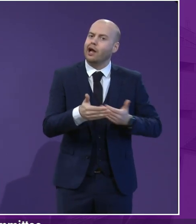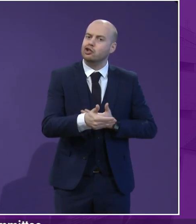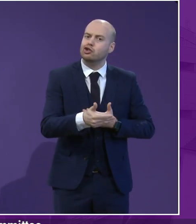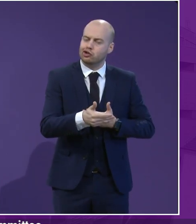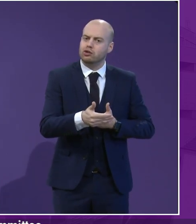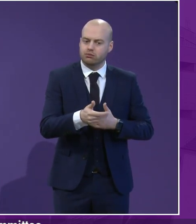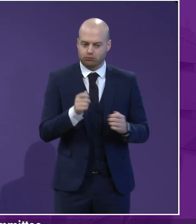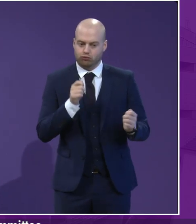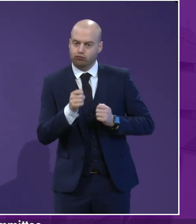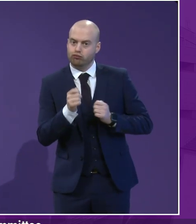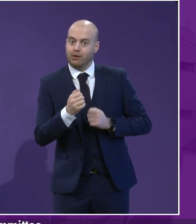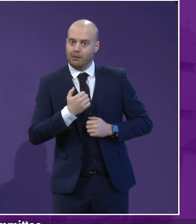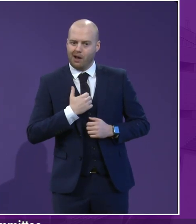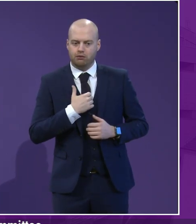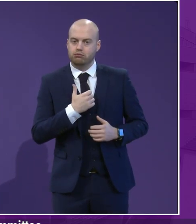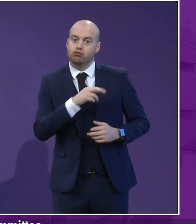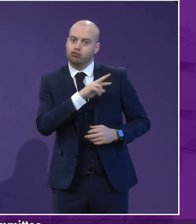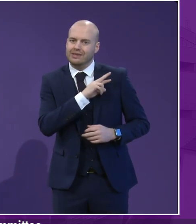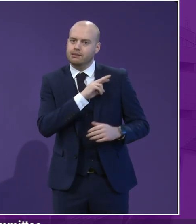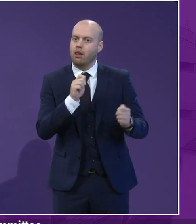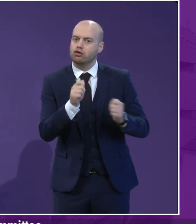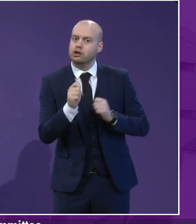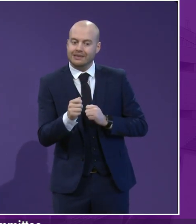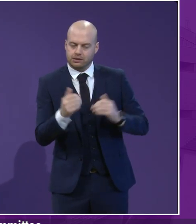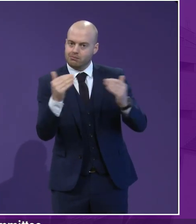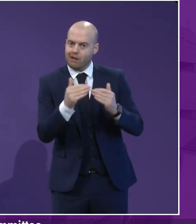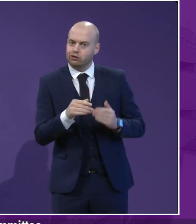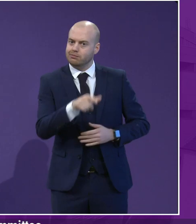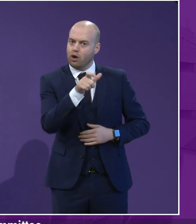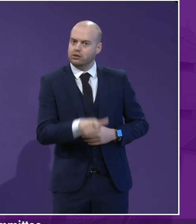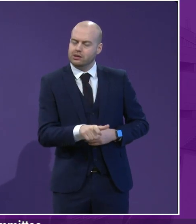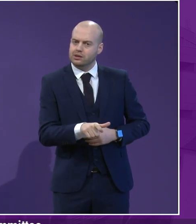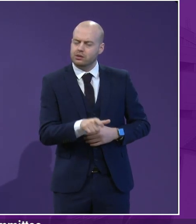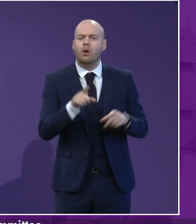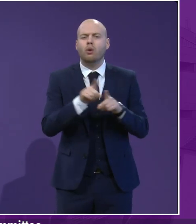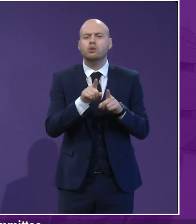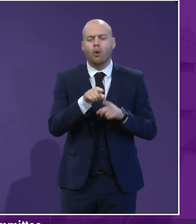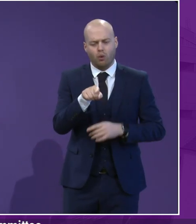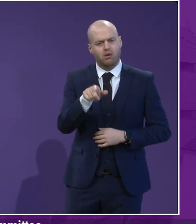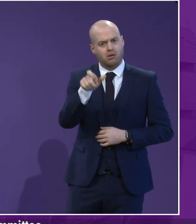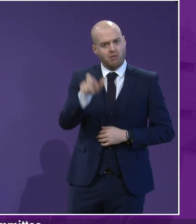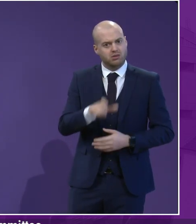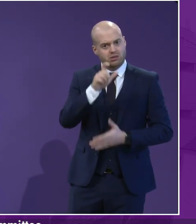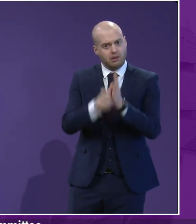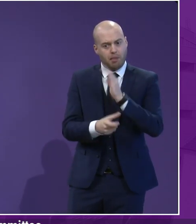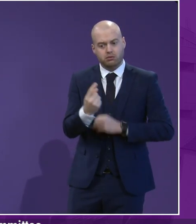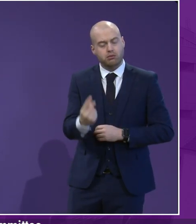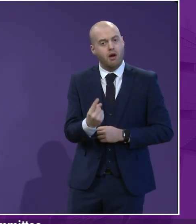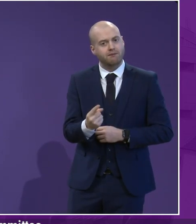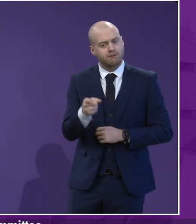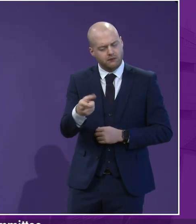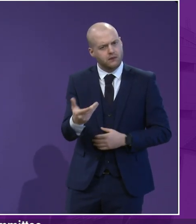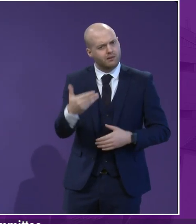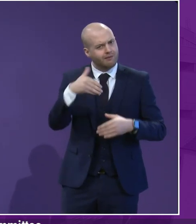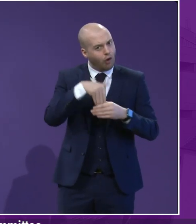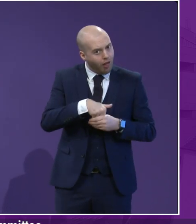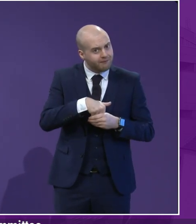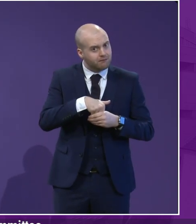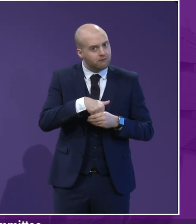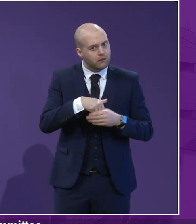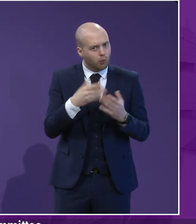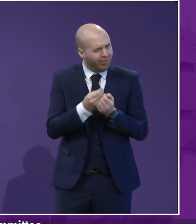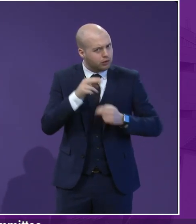not be the supports that people need on an ongoing basis. So is there capacity to look at changes to the